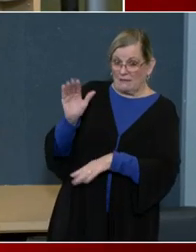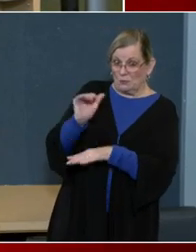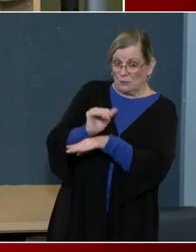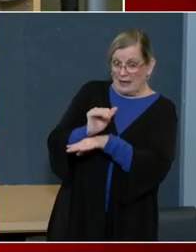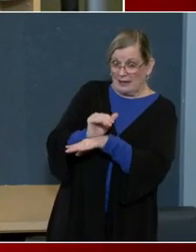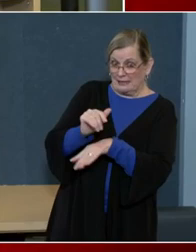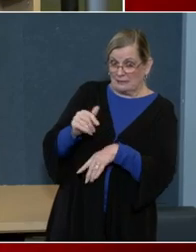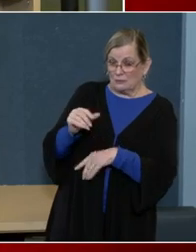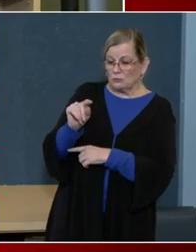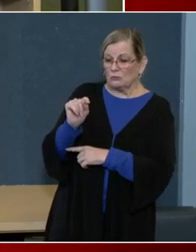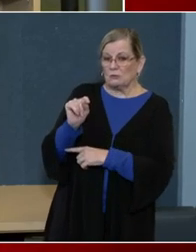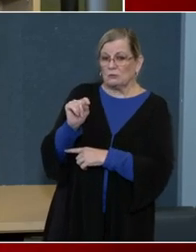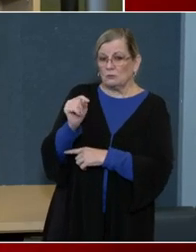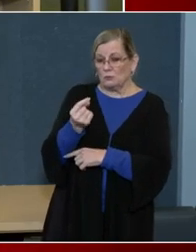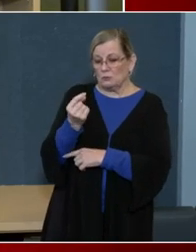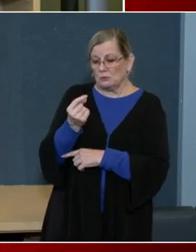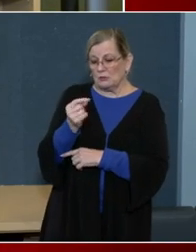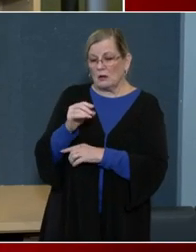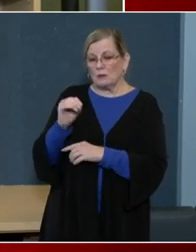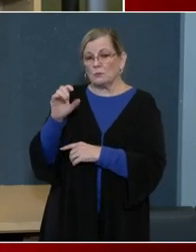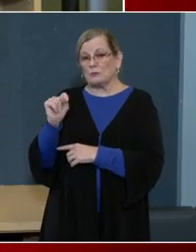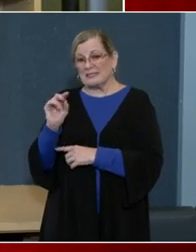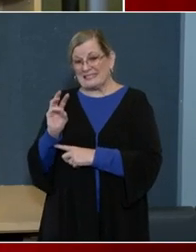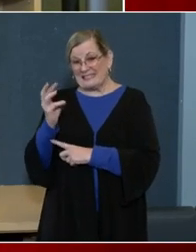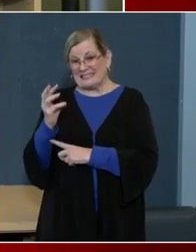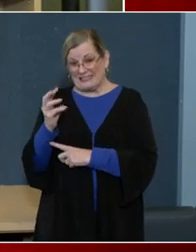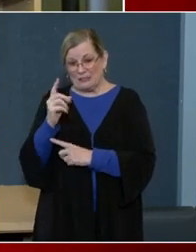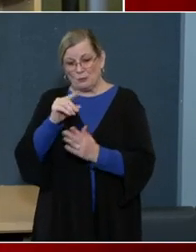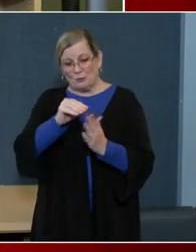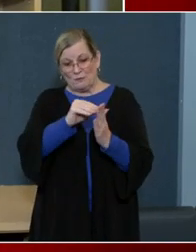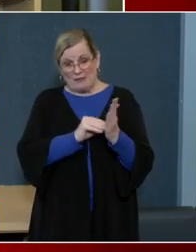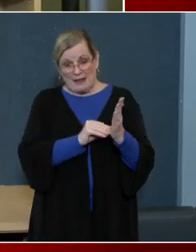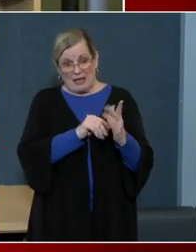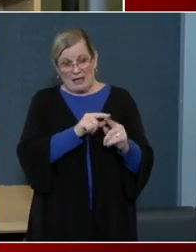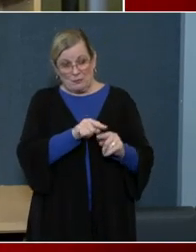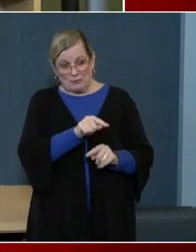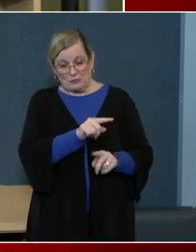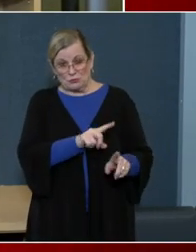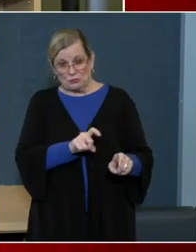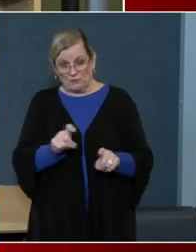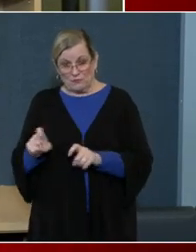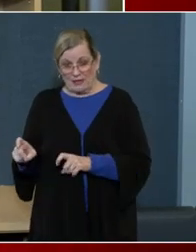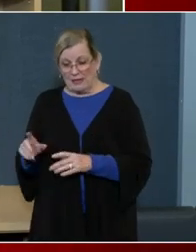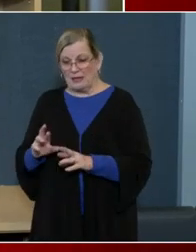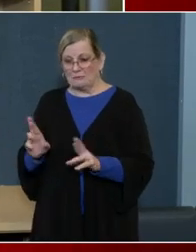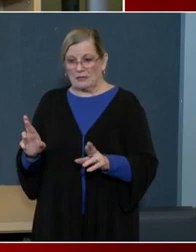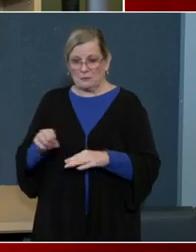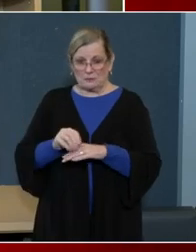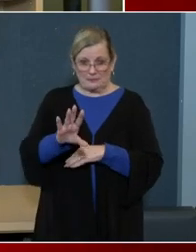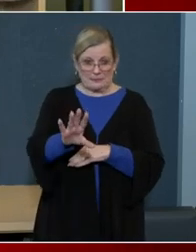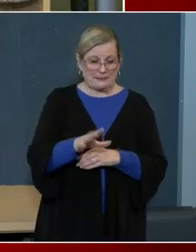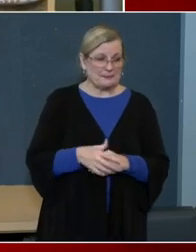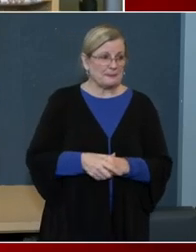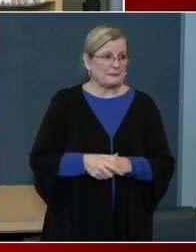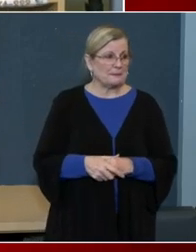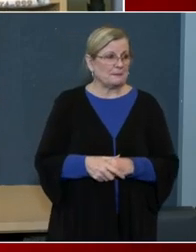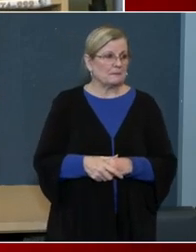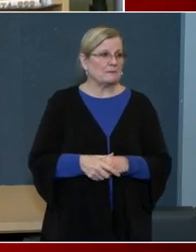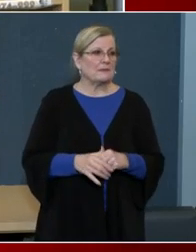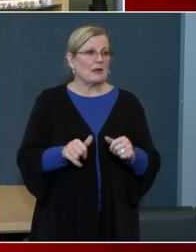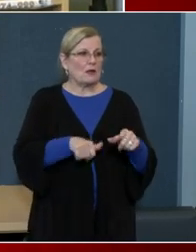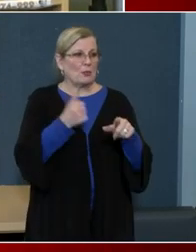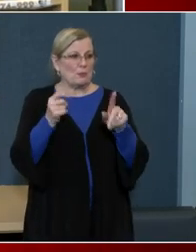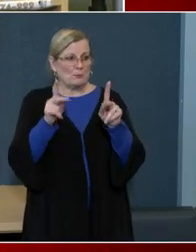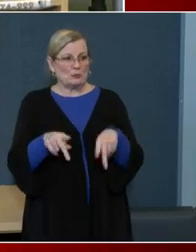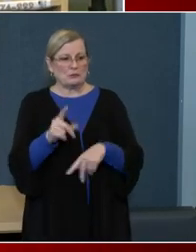that staffing assignment survey. Yes, Mark. So you know the union's position on this